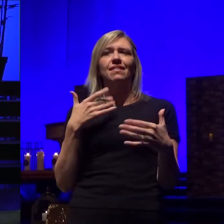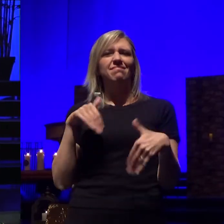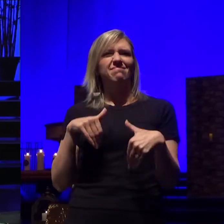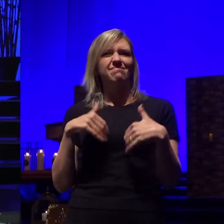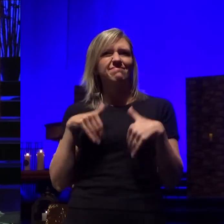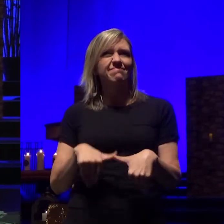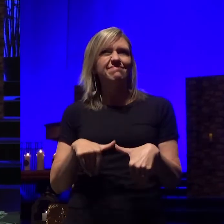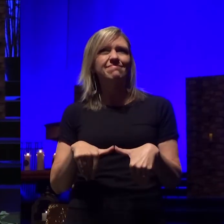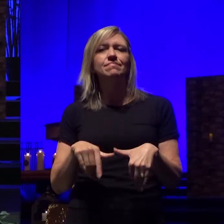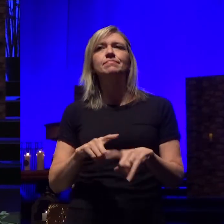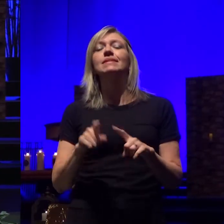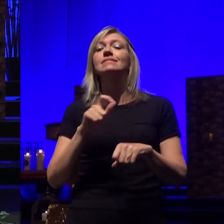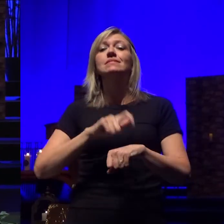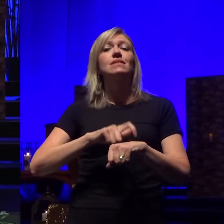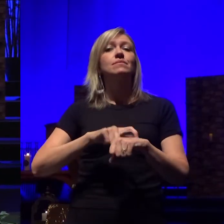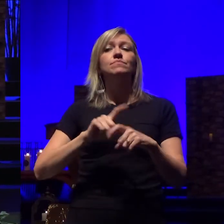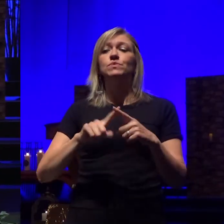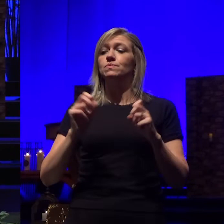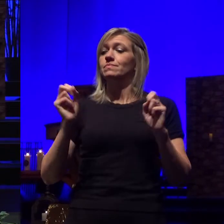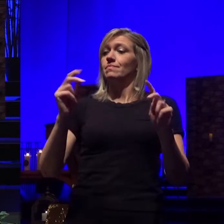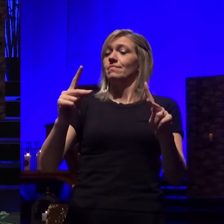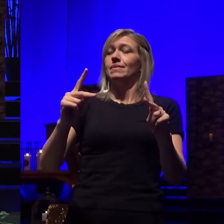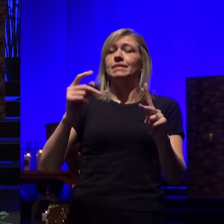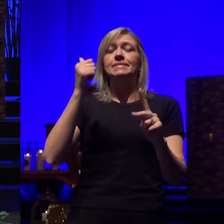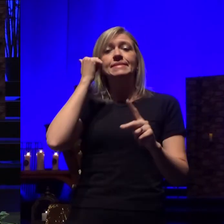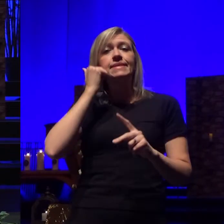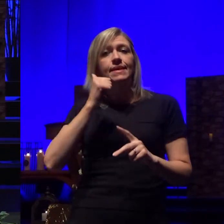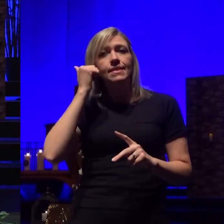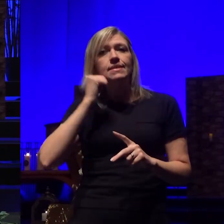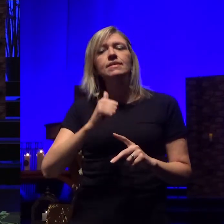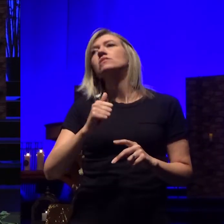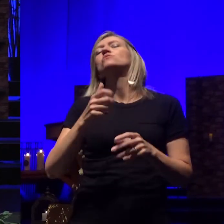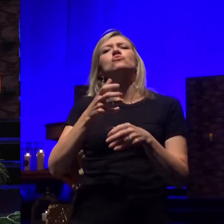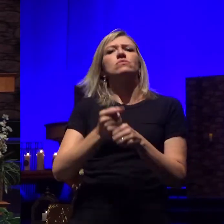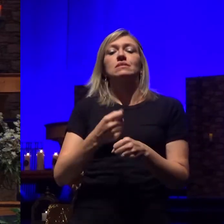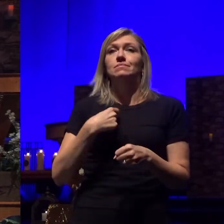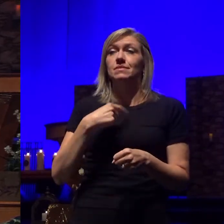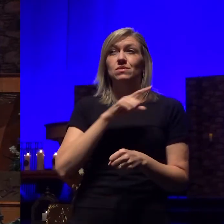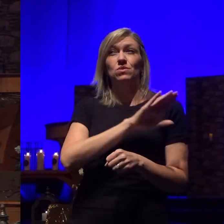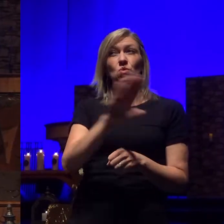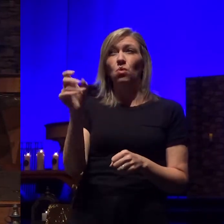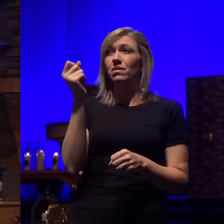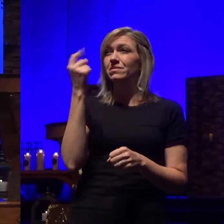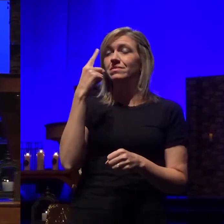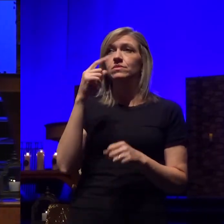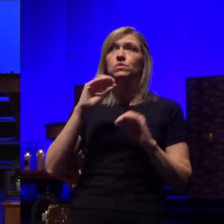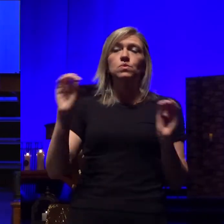there daily to the God of your own understanding, because trust me, for your understanding, there's no